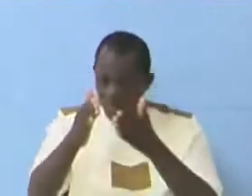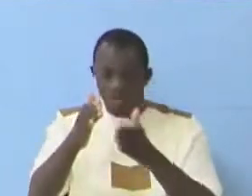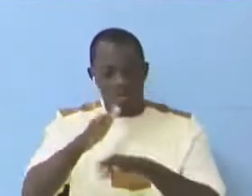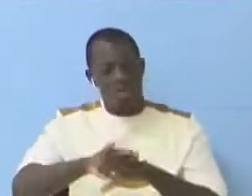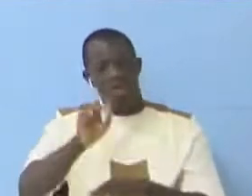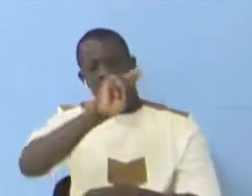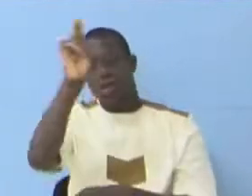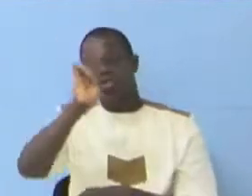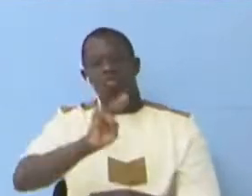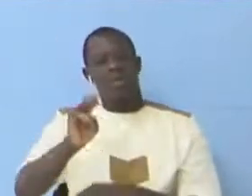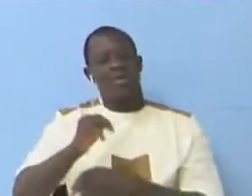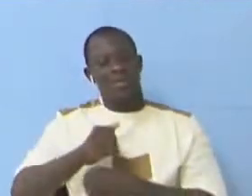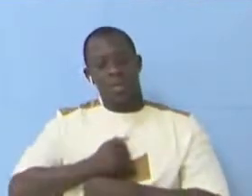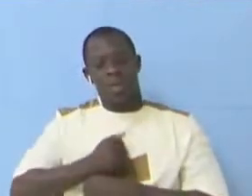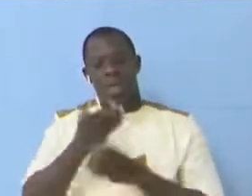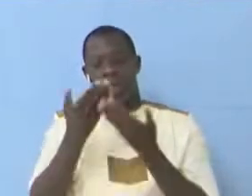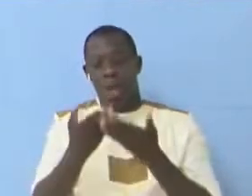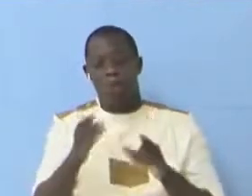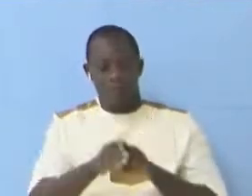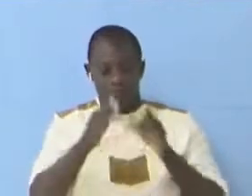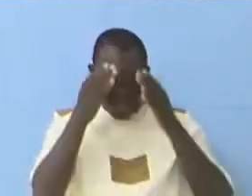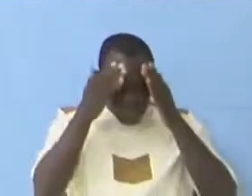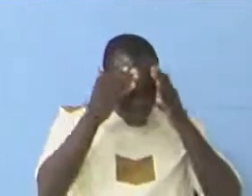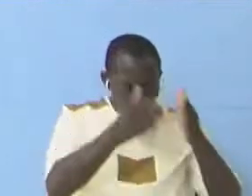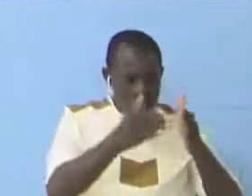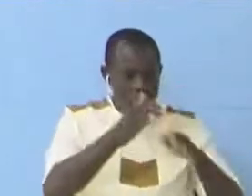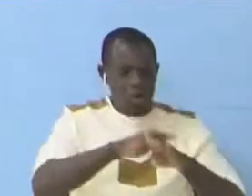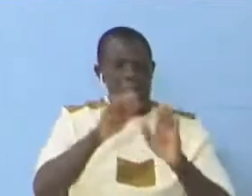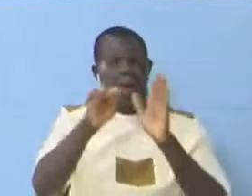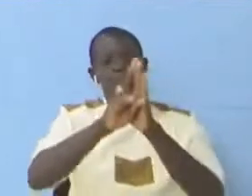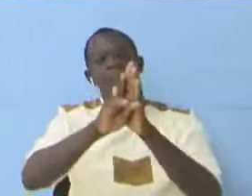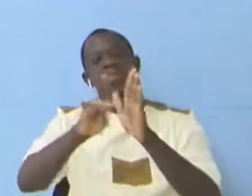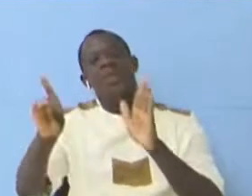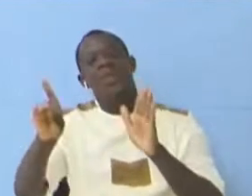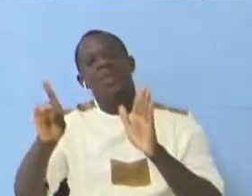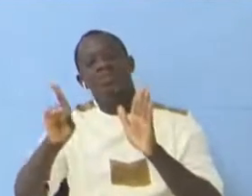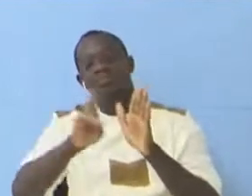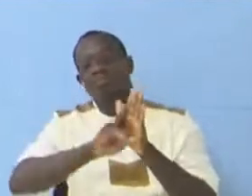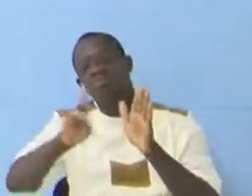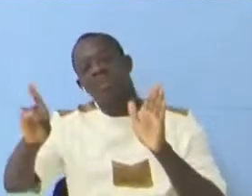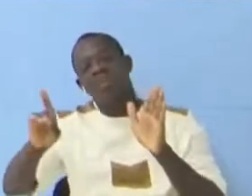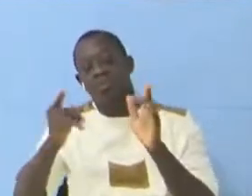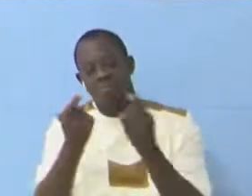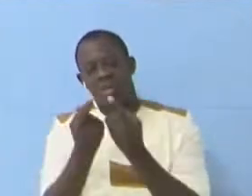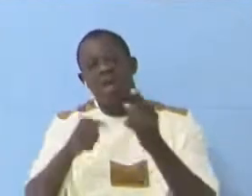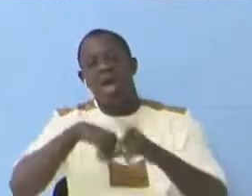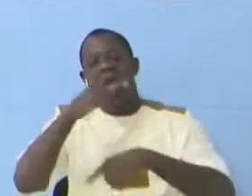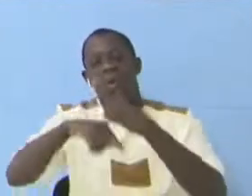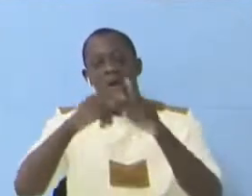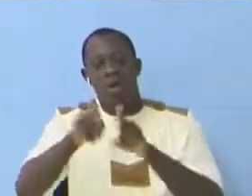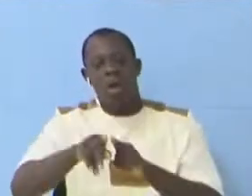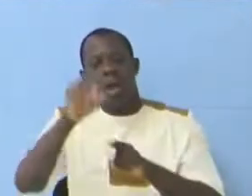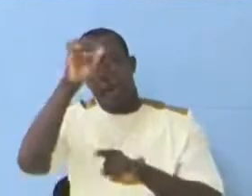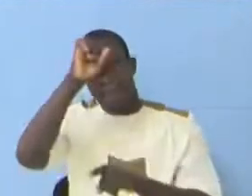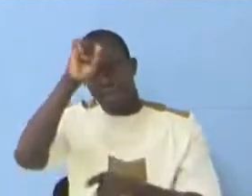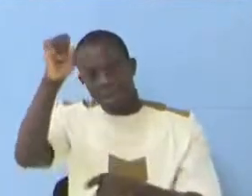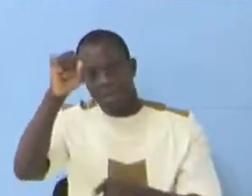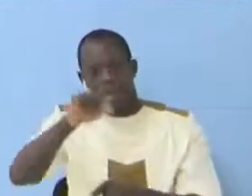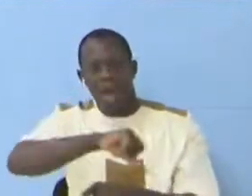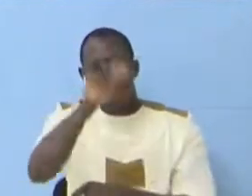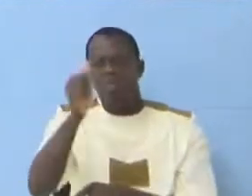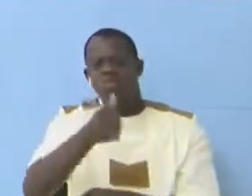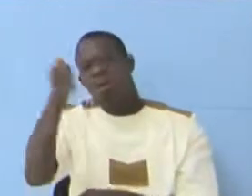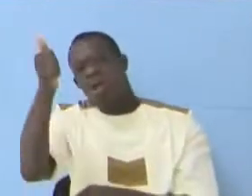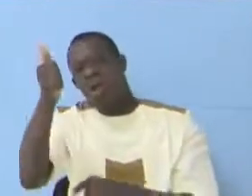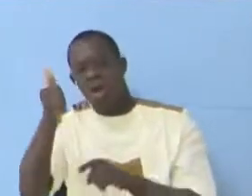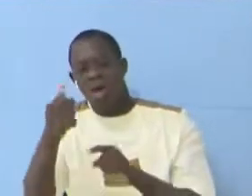and concentrated on private dealings of the president and other people who could afford to pay officers. ca mujjanteel